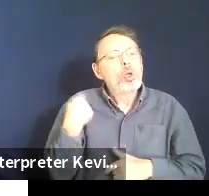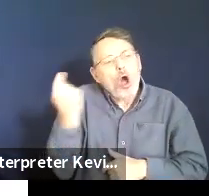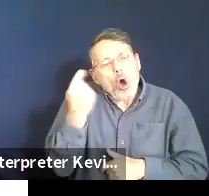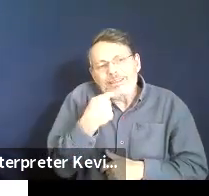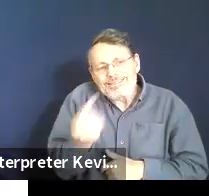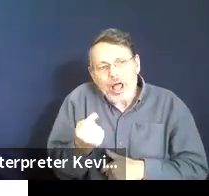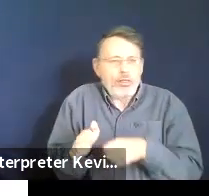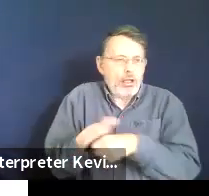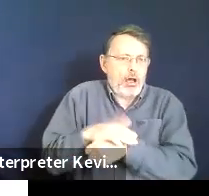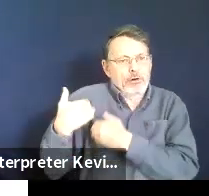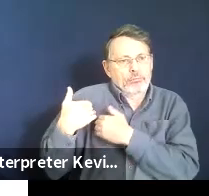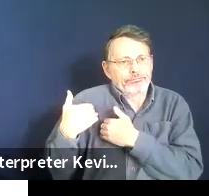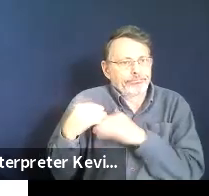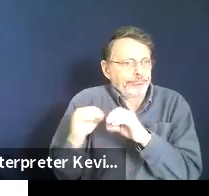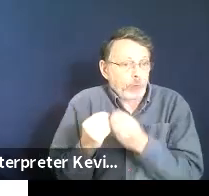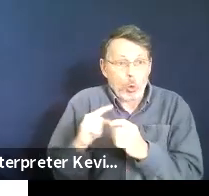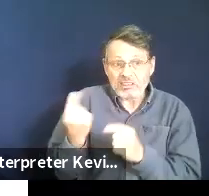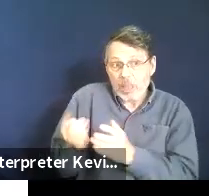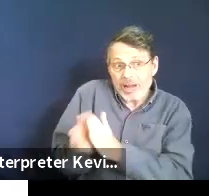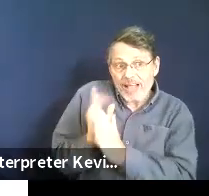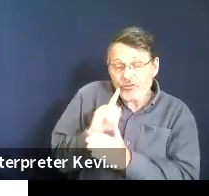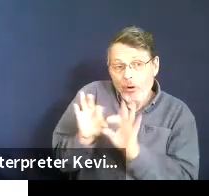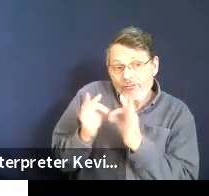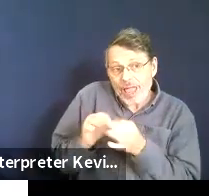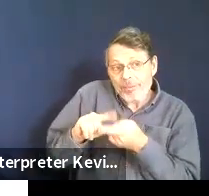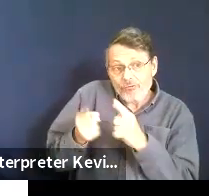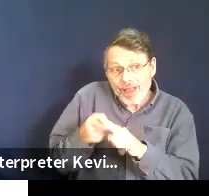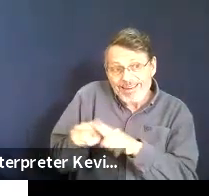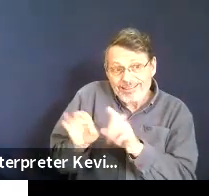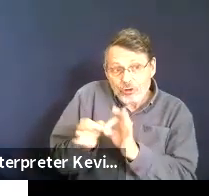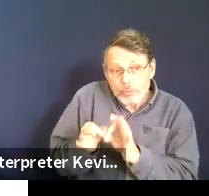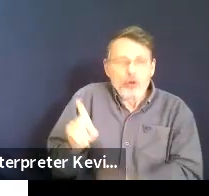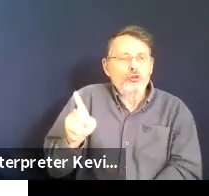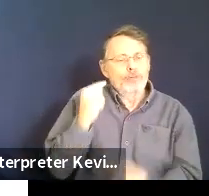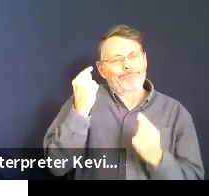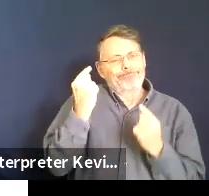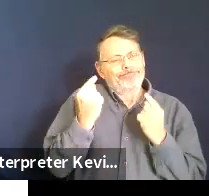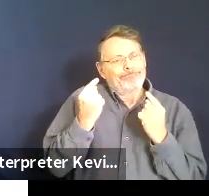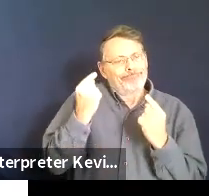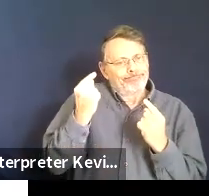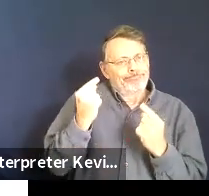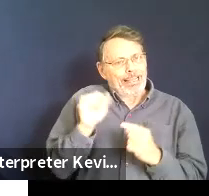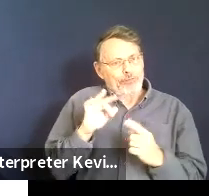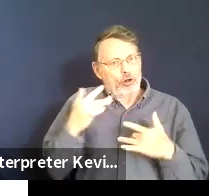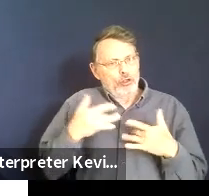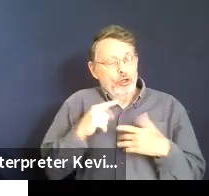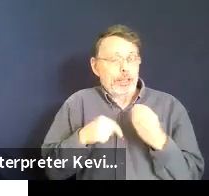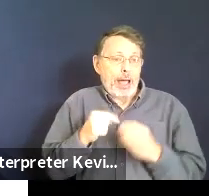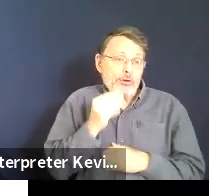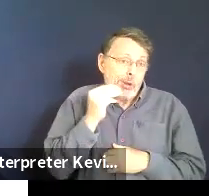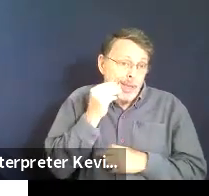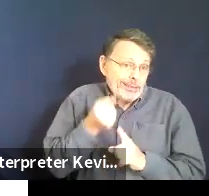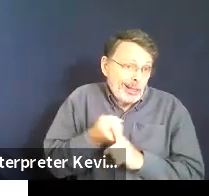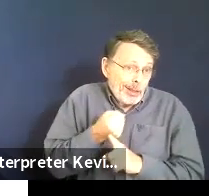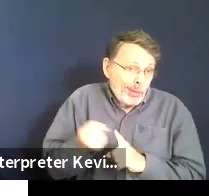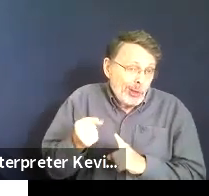person requests to use a family or friend as interpreter, they should consider whether there are any concerns about domestic abuse. If it's